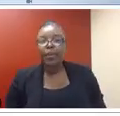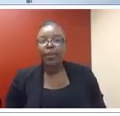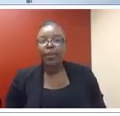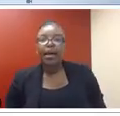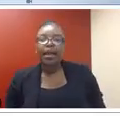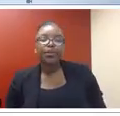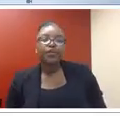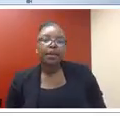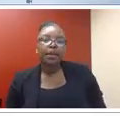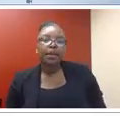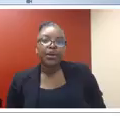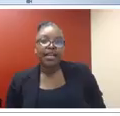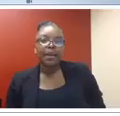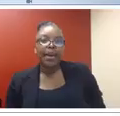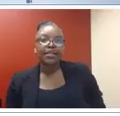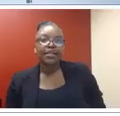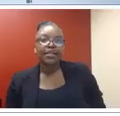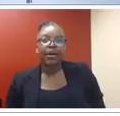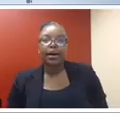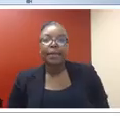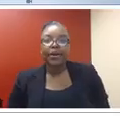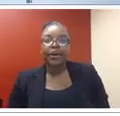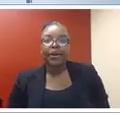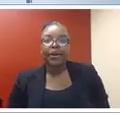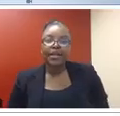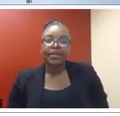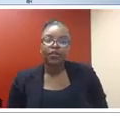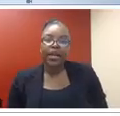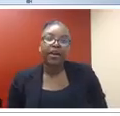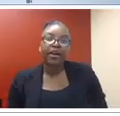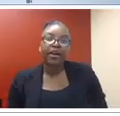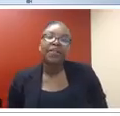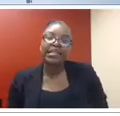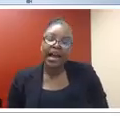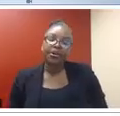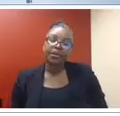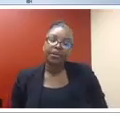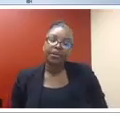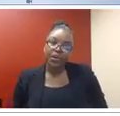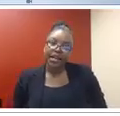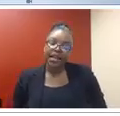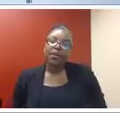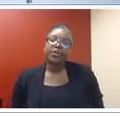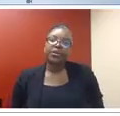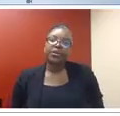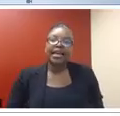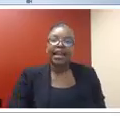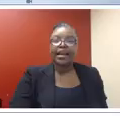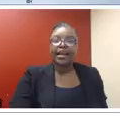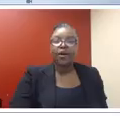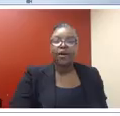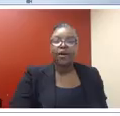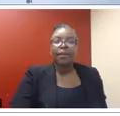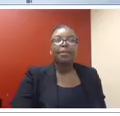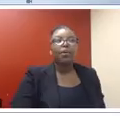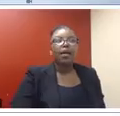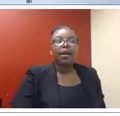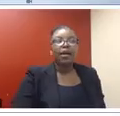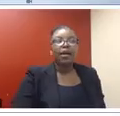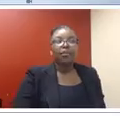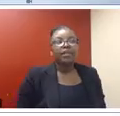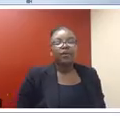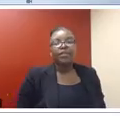of hope, improves communities, and makes America a better place to live. We care about the entire community, and we're dedicated to helping